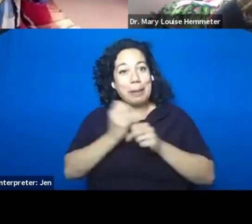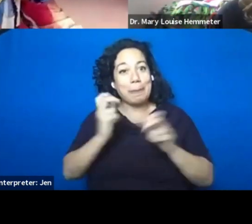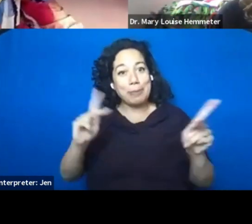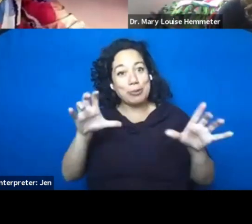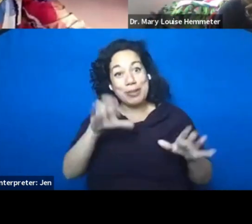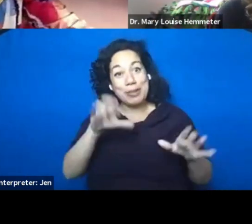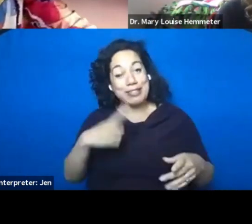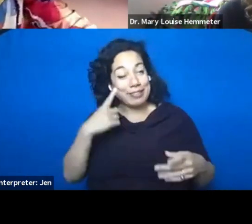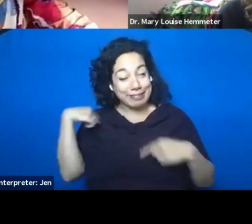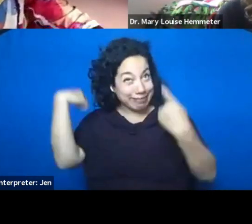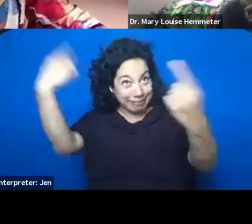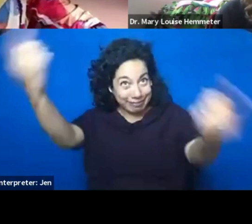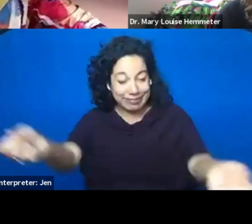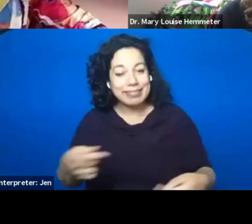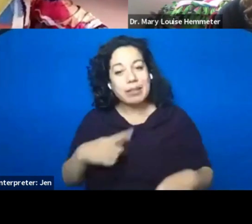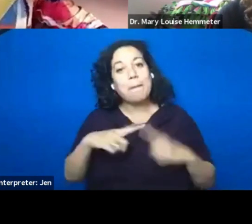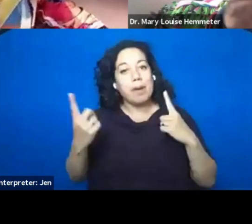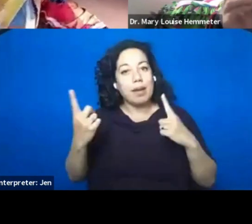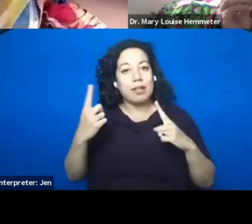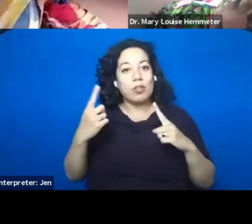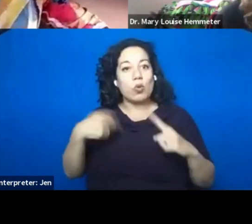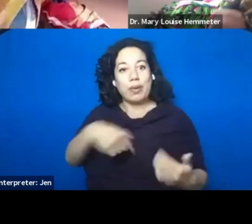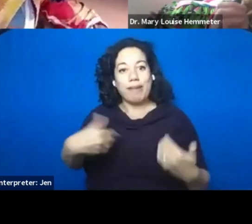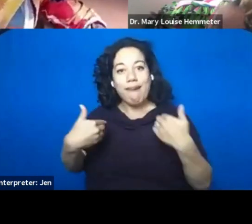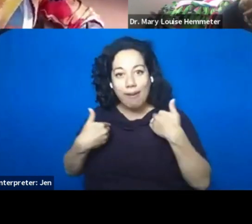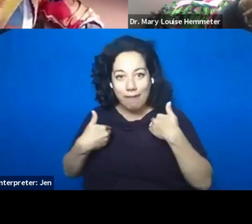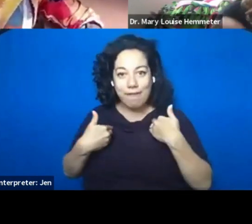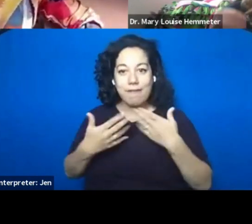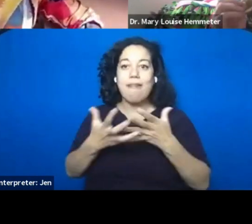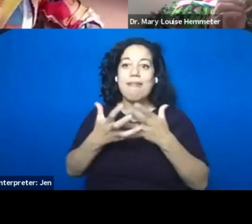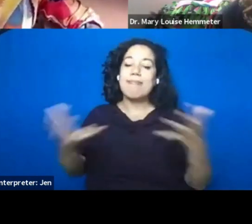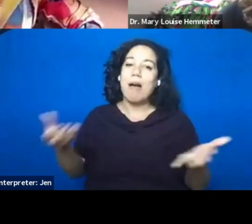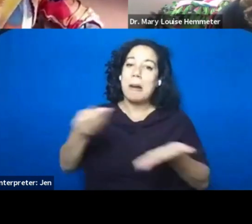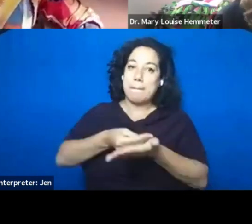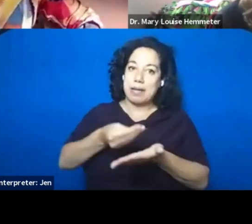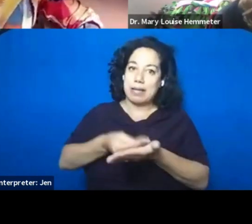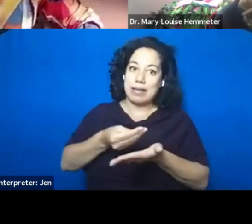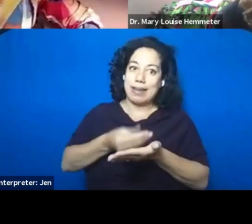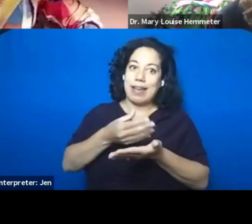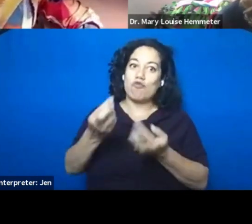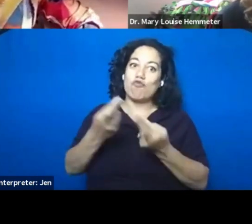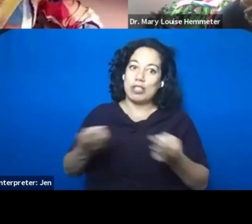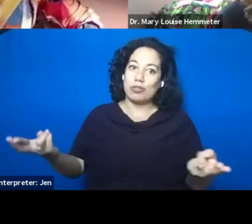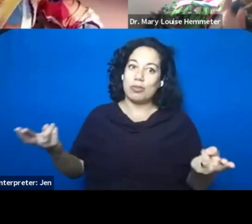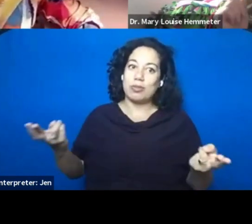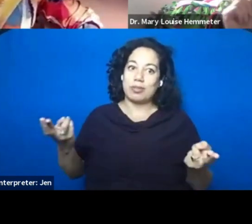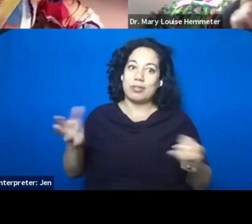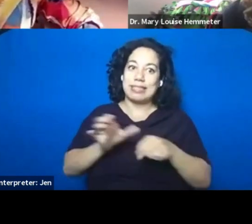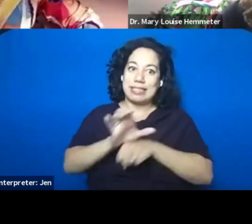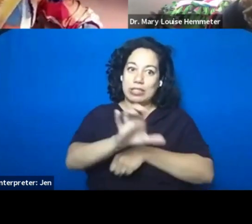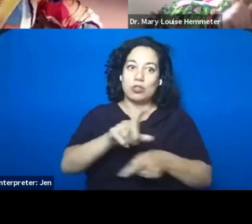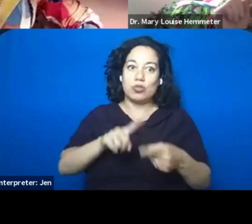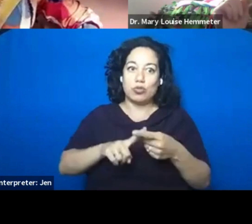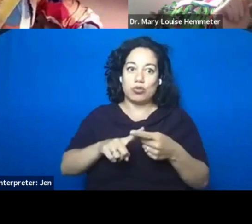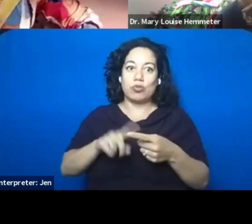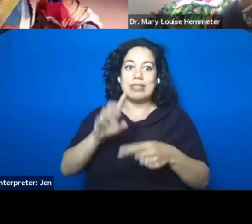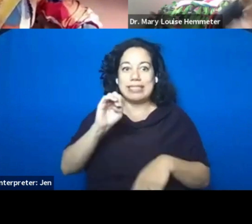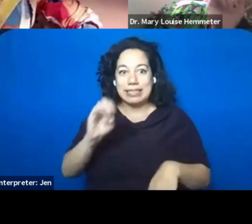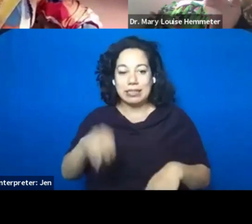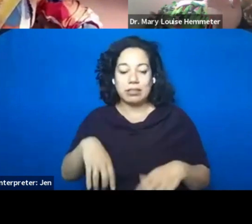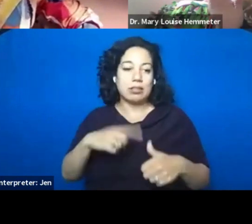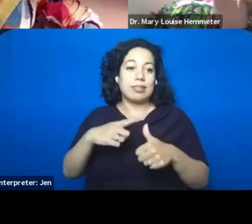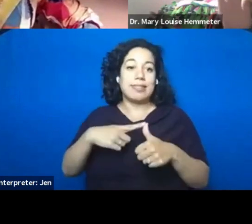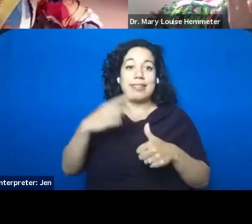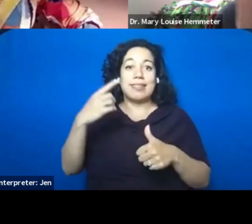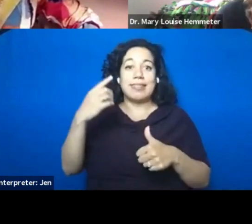is that, we have a lot of money and resources going into early childhood between Head Start, early